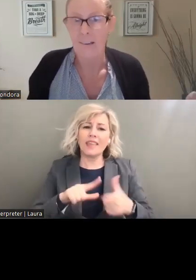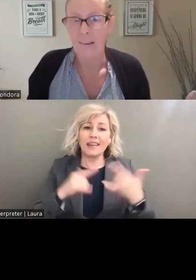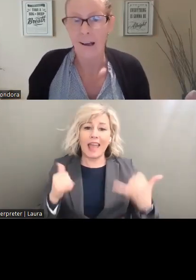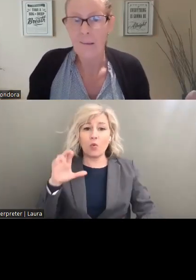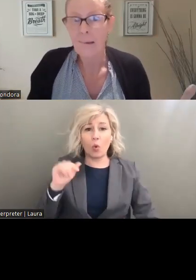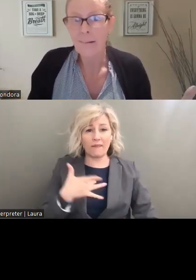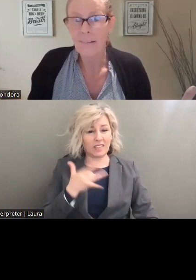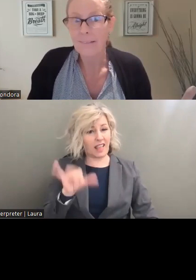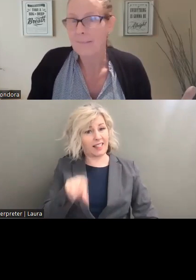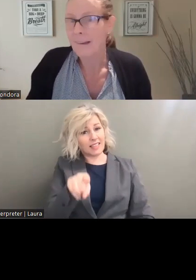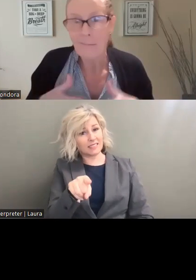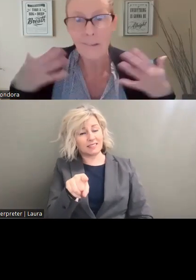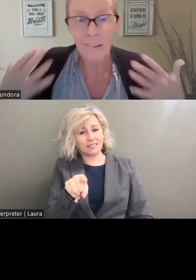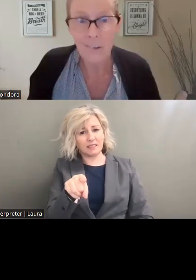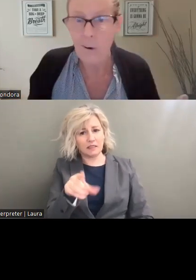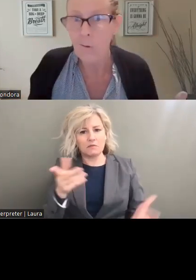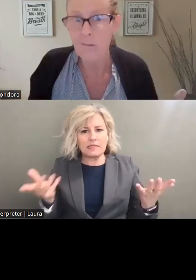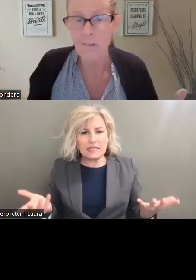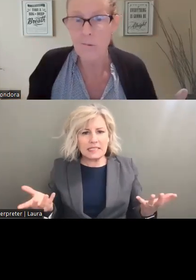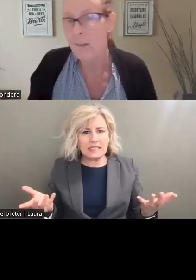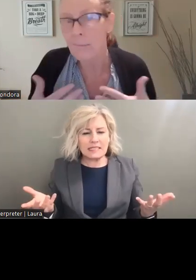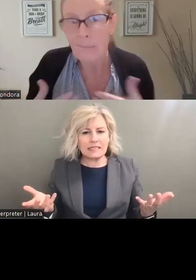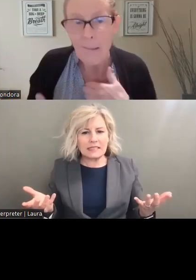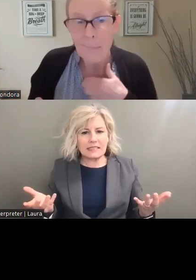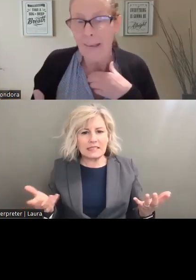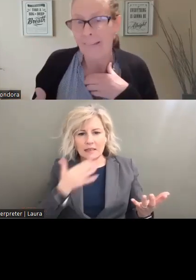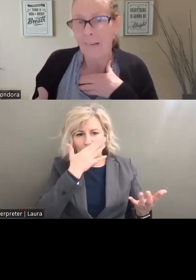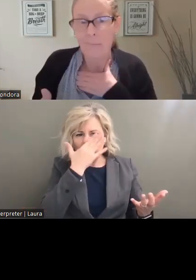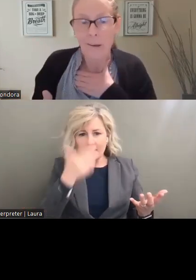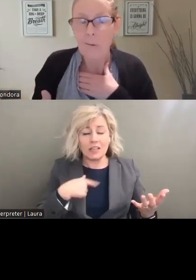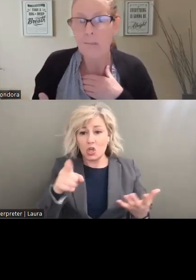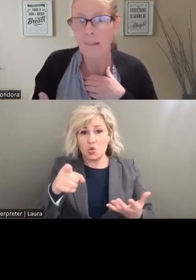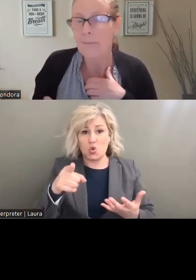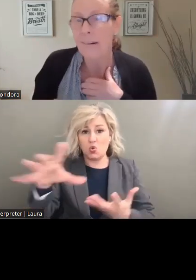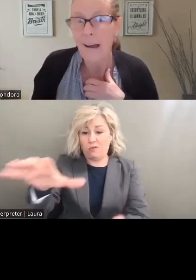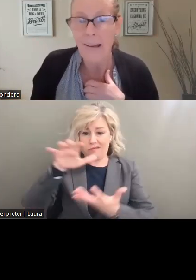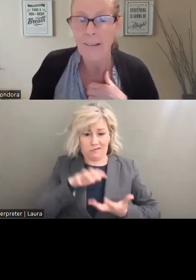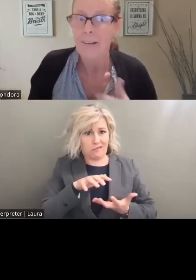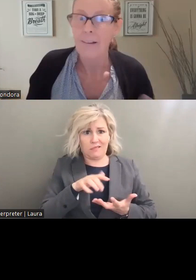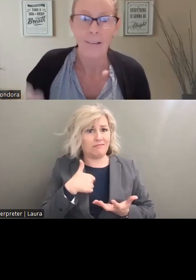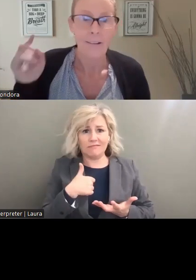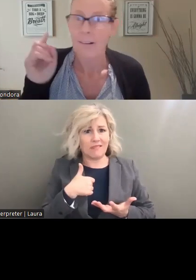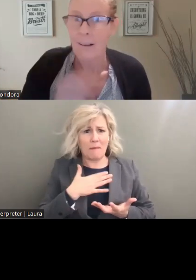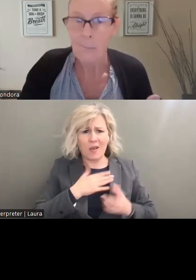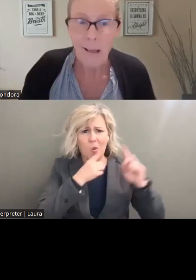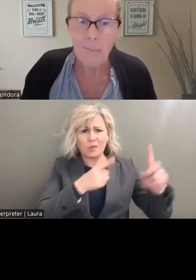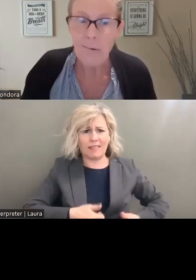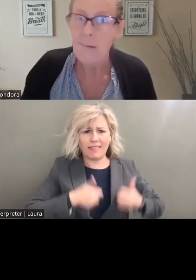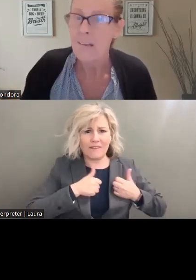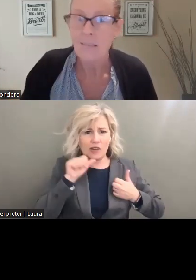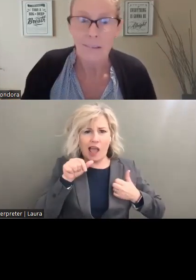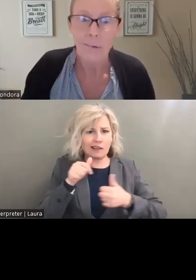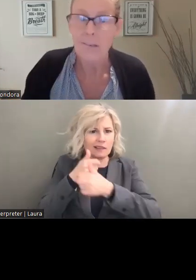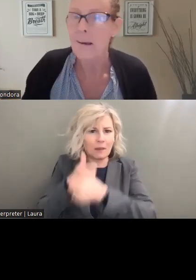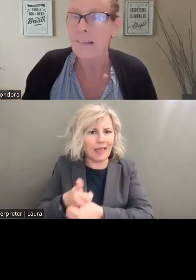this. I'm here to kind of return your goals because you stuck them on my plan, because my goals in life are not comply with